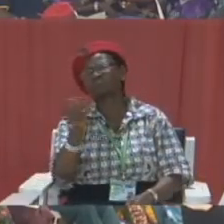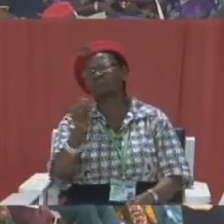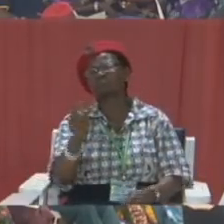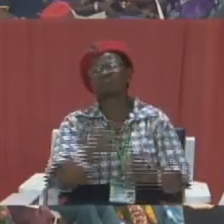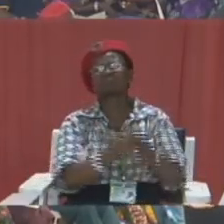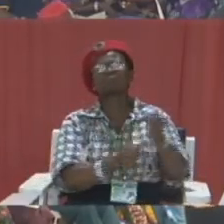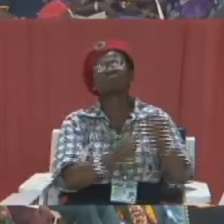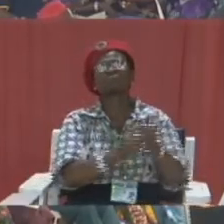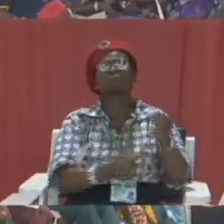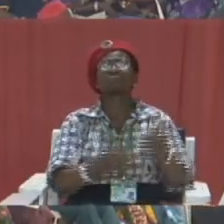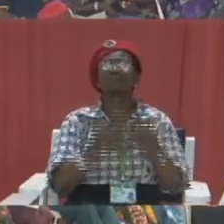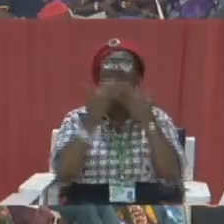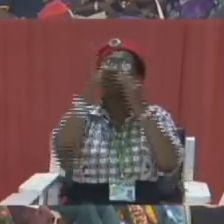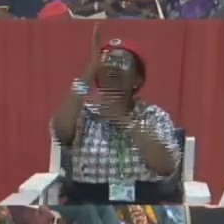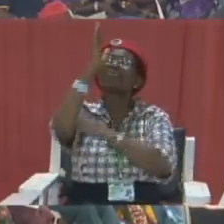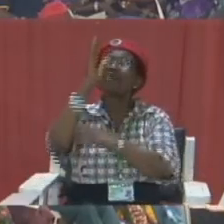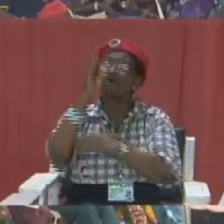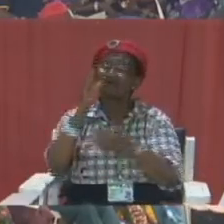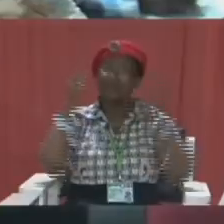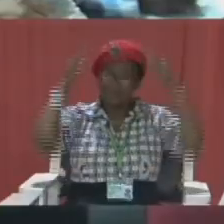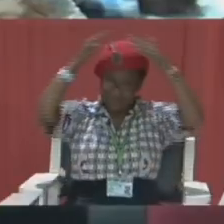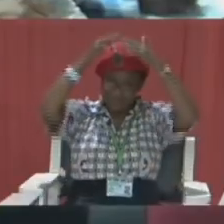with that.